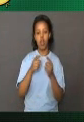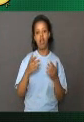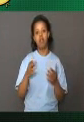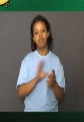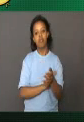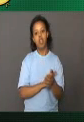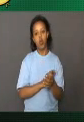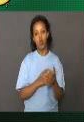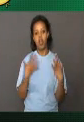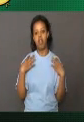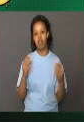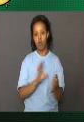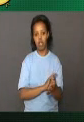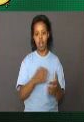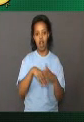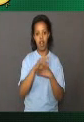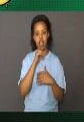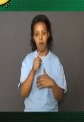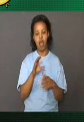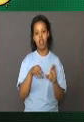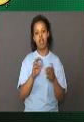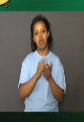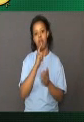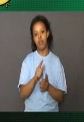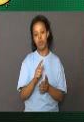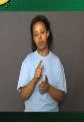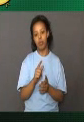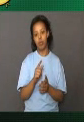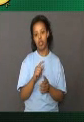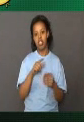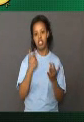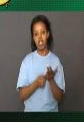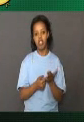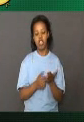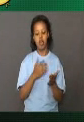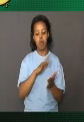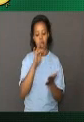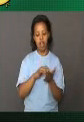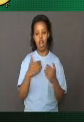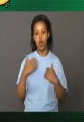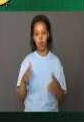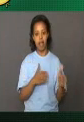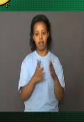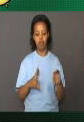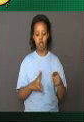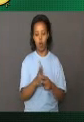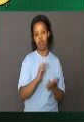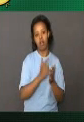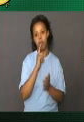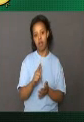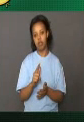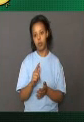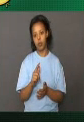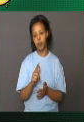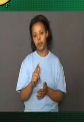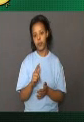Protease inhibitors block the cutting of viral protein chains that will eventually